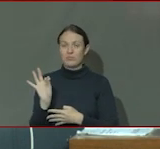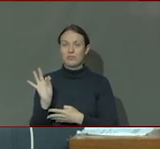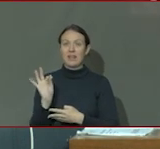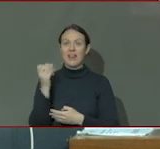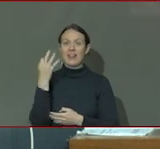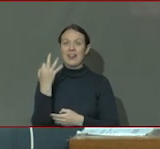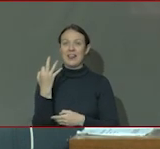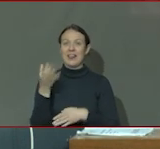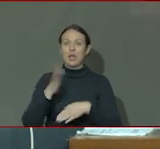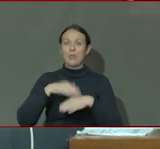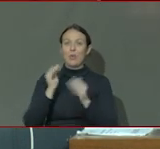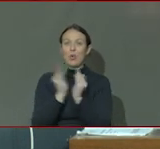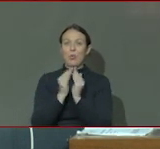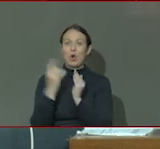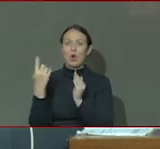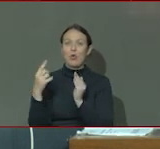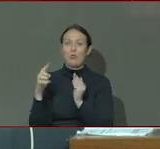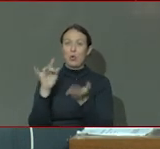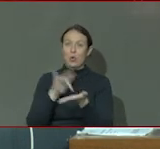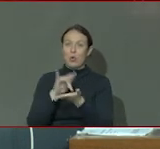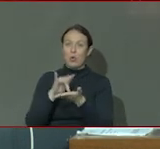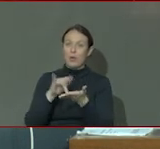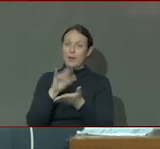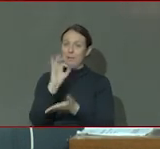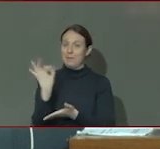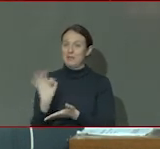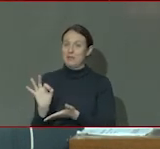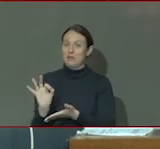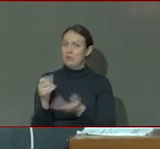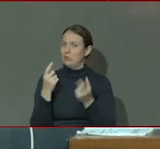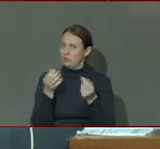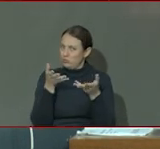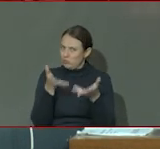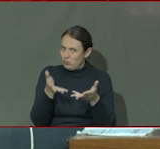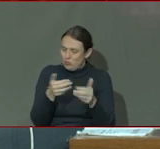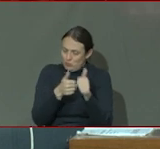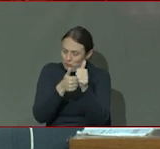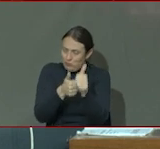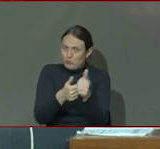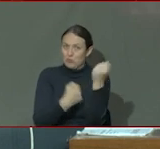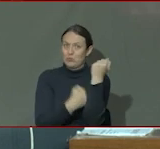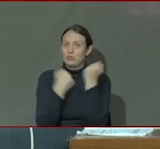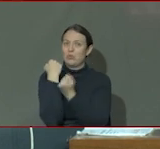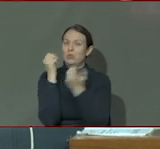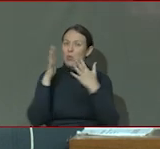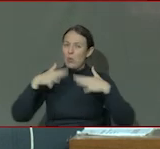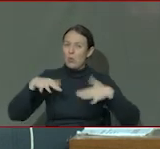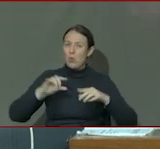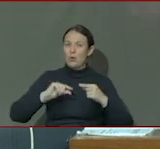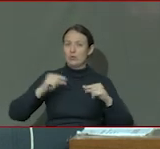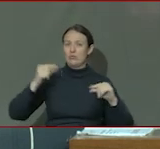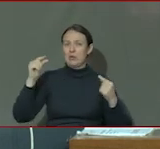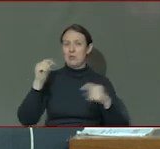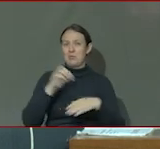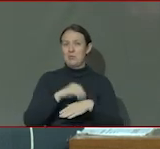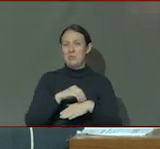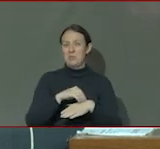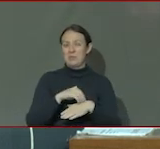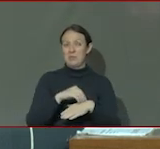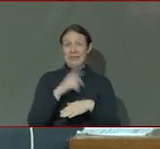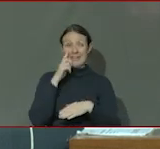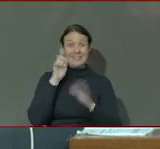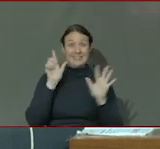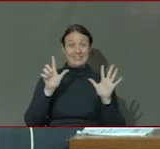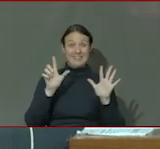3 marks here for the calculation. But you do it exactly like this in the format for all genetic problems. I can see on the 7th of